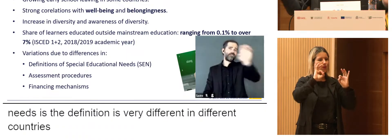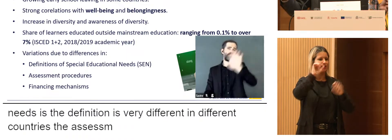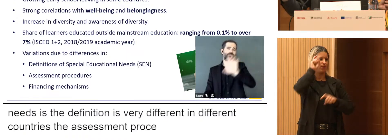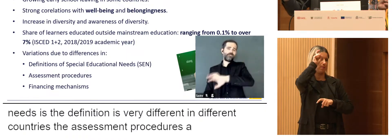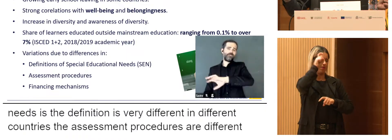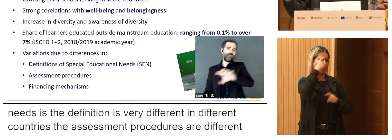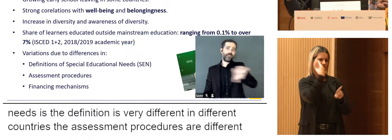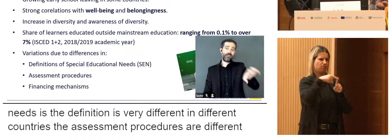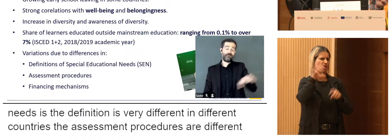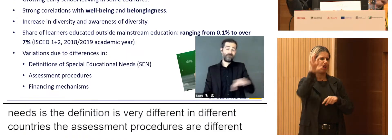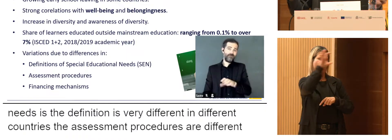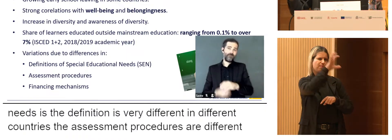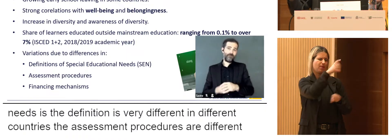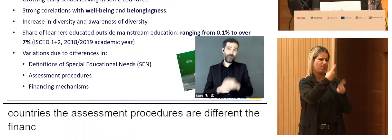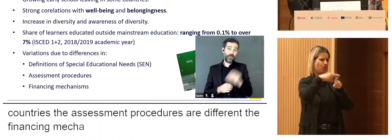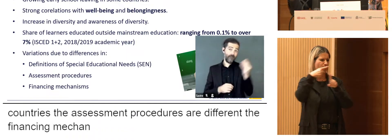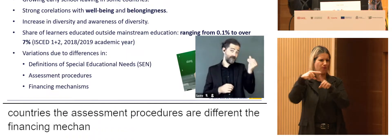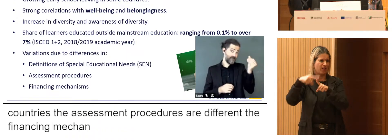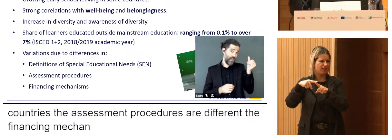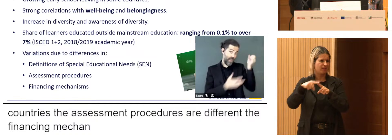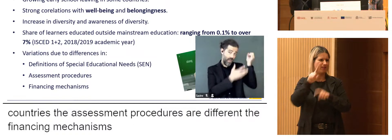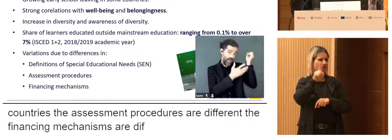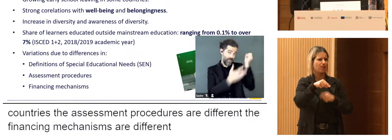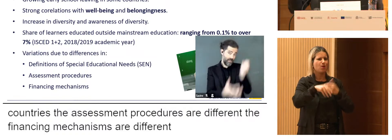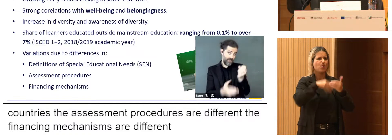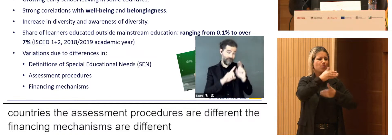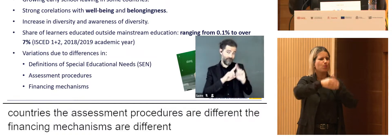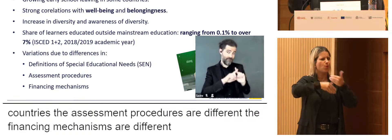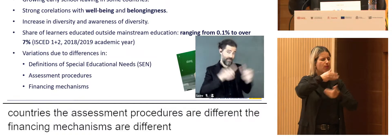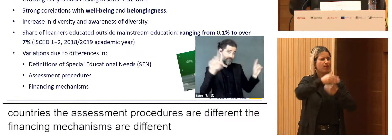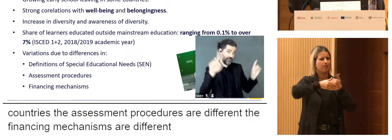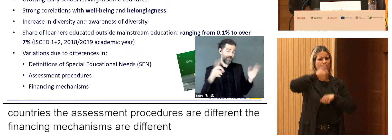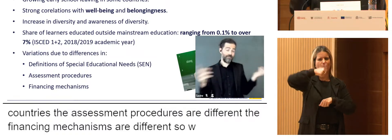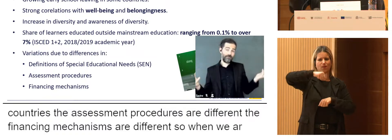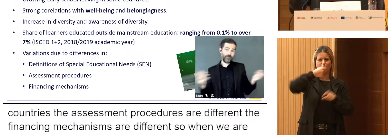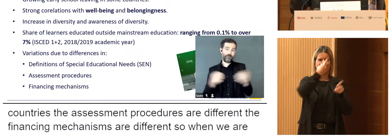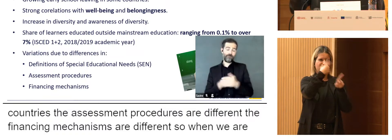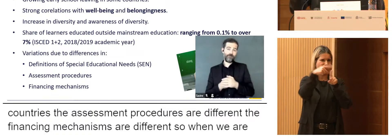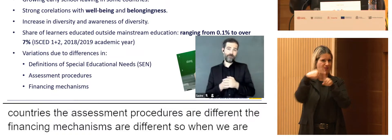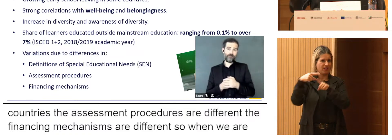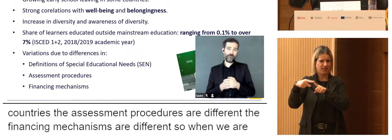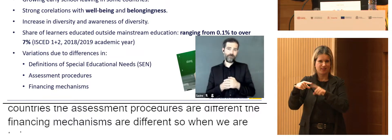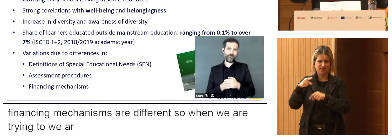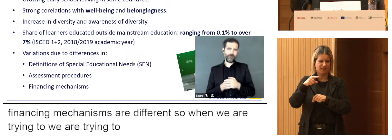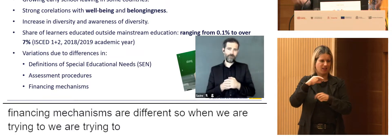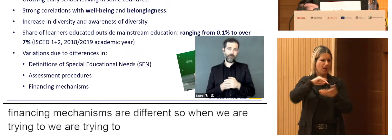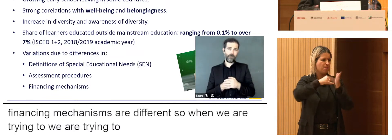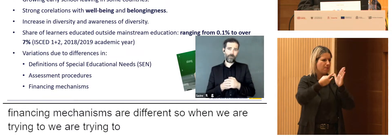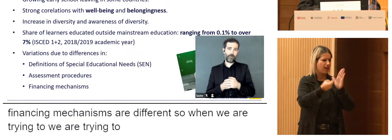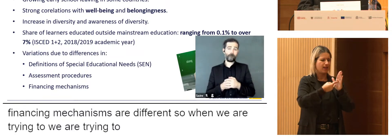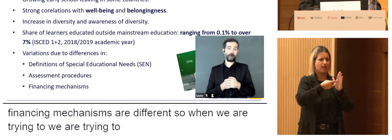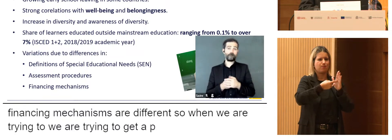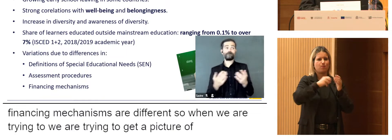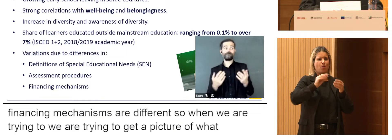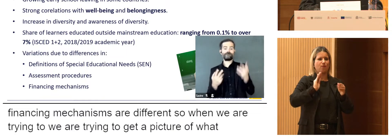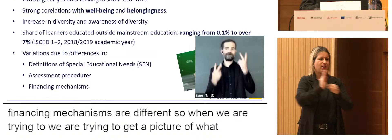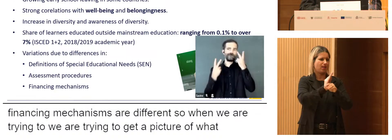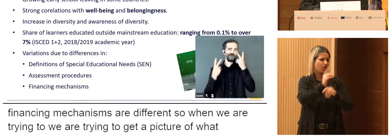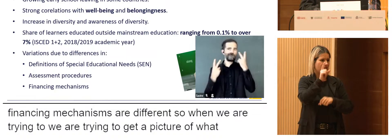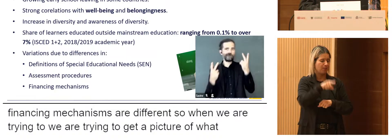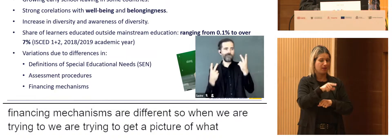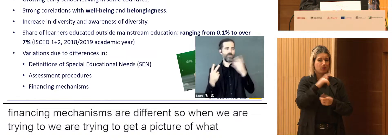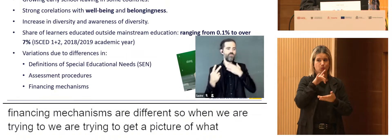The financing mechanisms are different. So when we are trying to get a picture of what is going on,